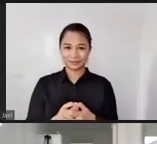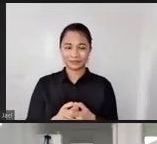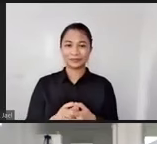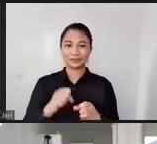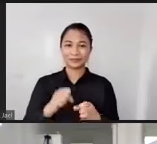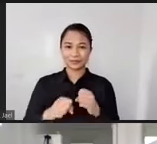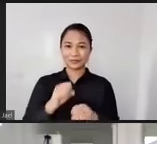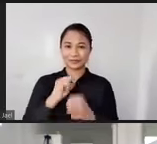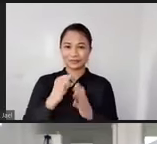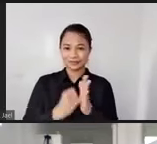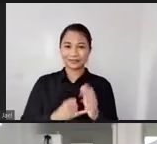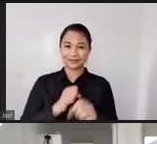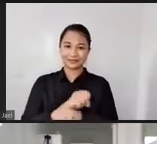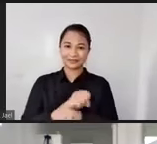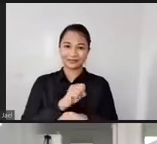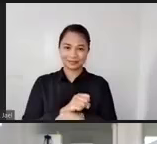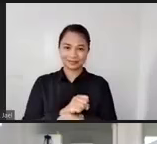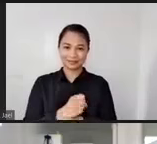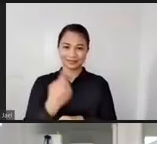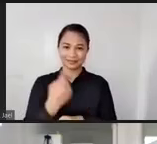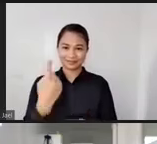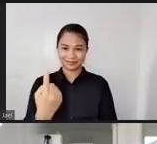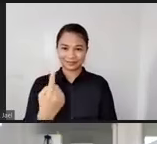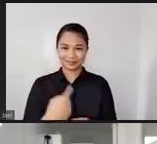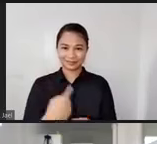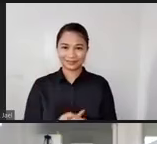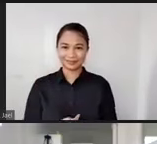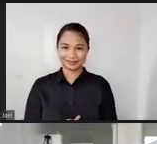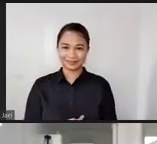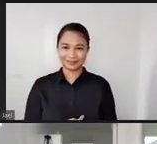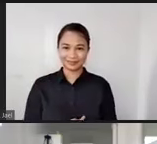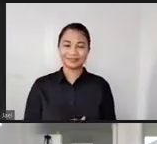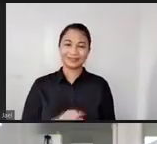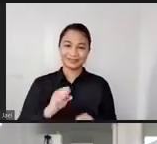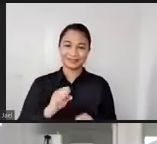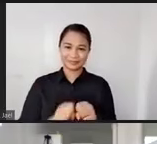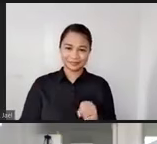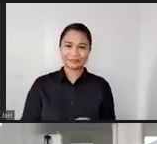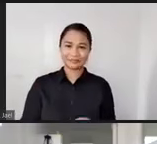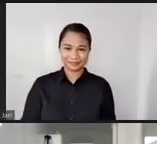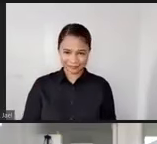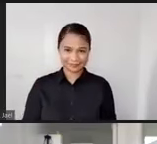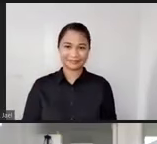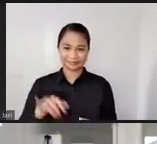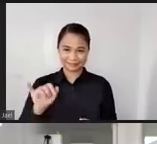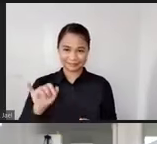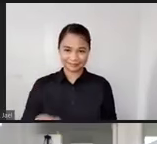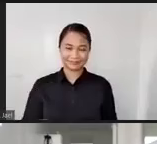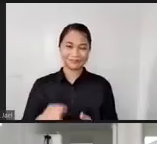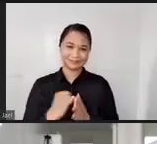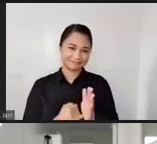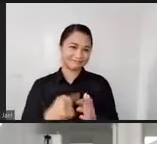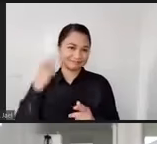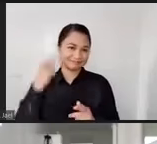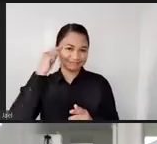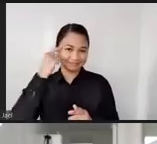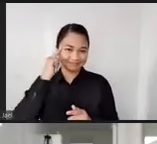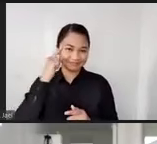that's really just how I go by the things that I do, and I try to lend support to